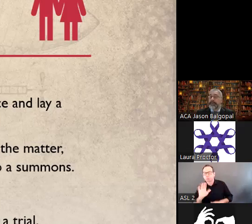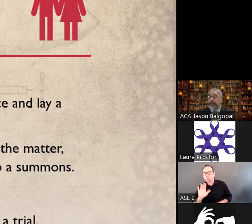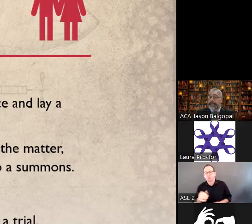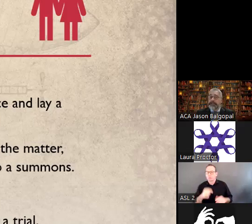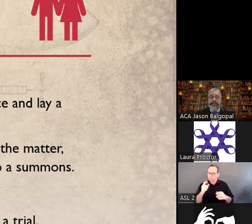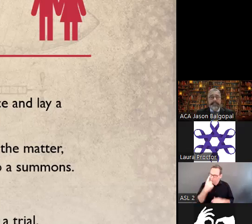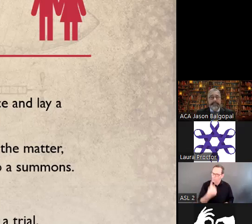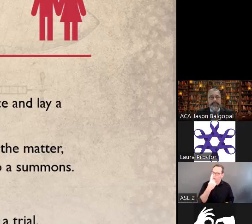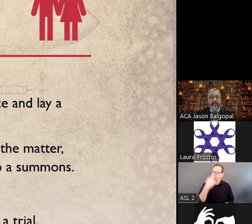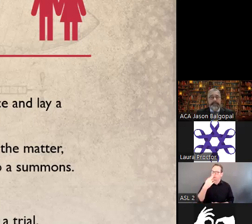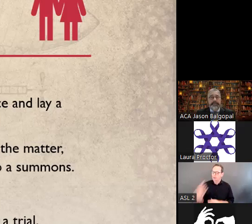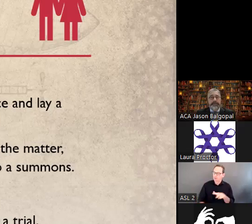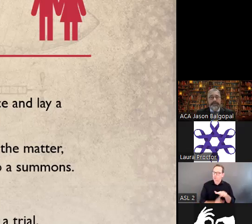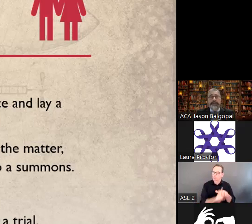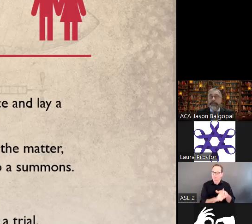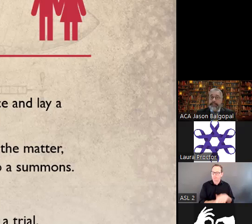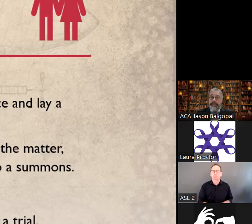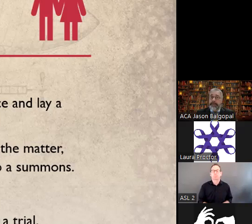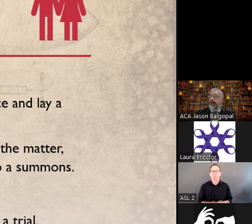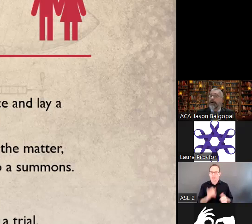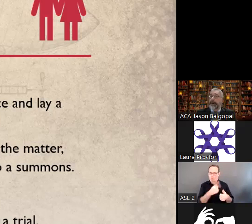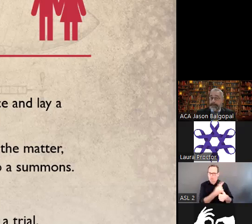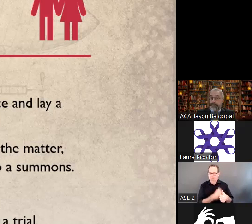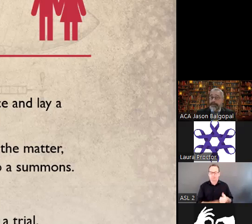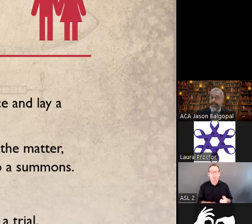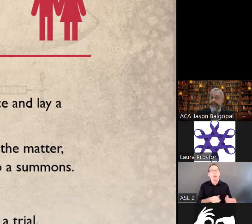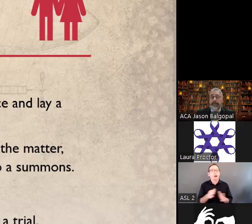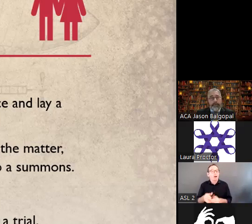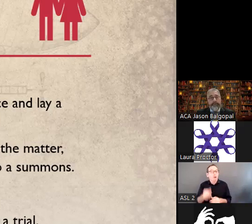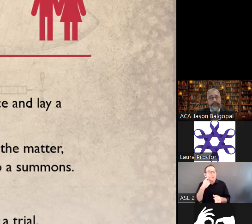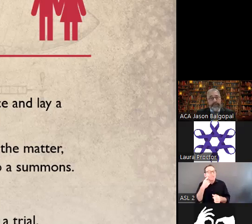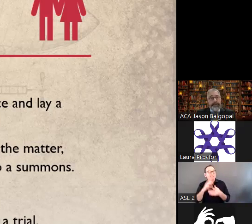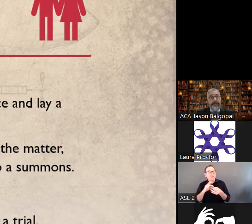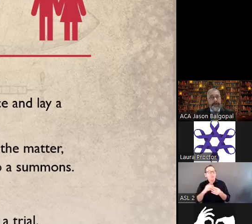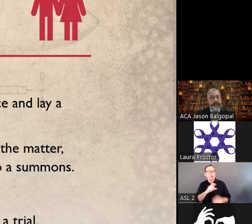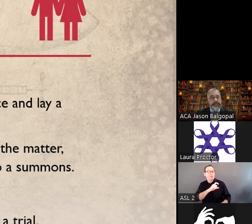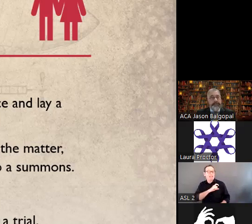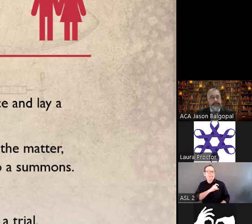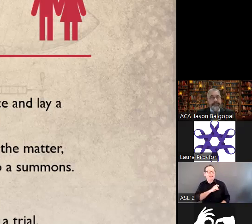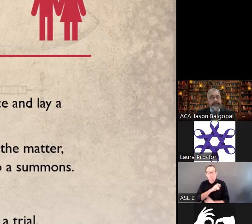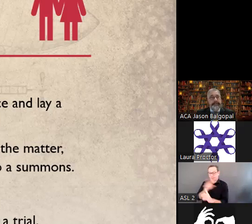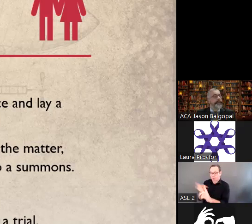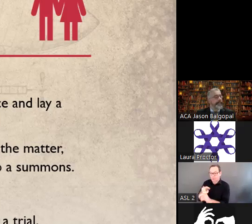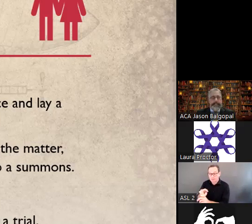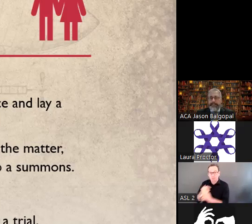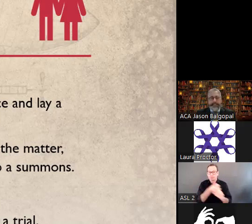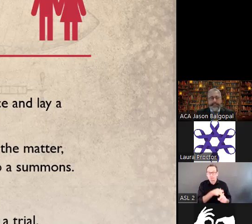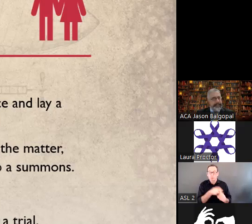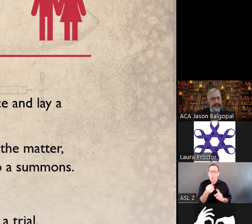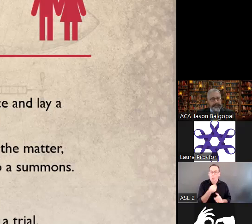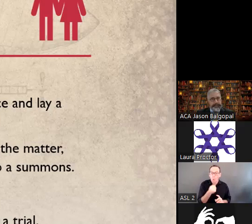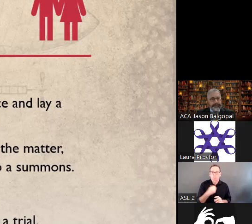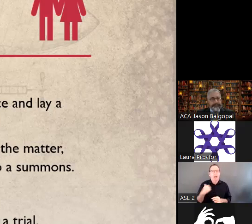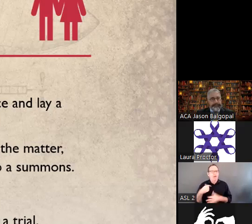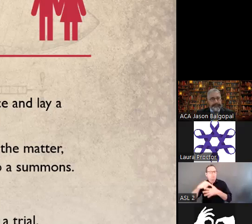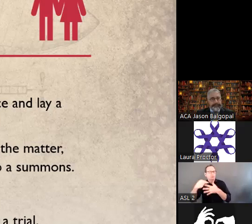Whereas when the police arrest somebody and charge them and release them on an undertaking or hold them for bail, there are conditions. A summons has none